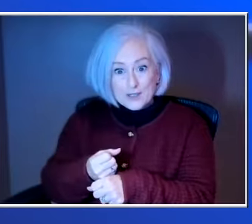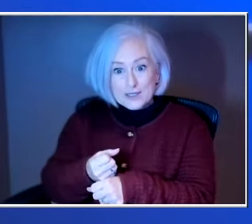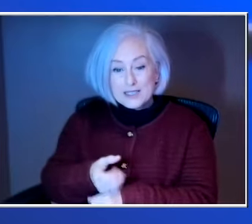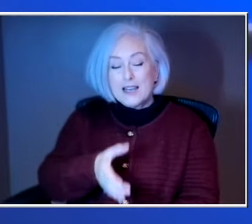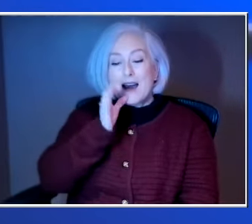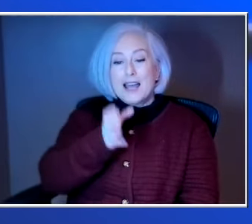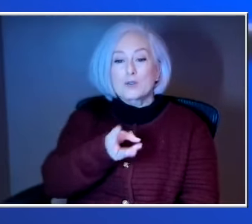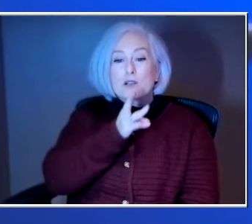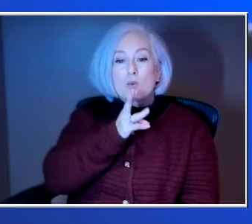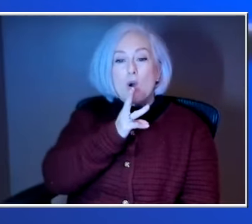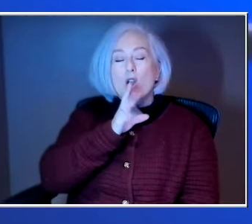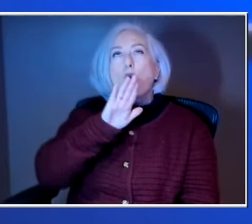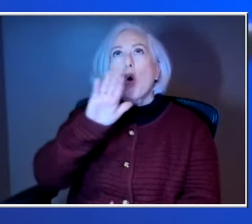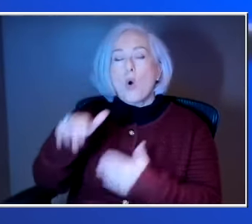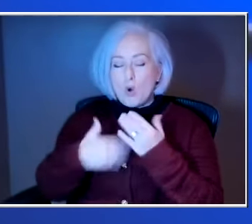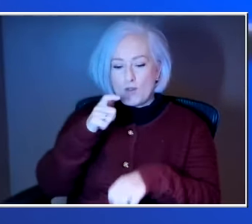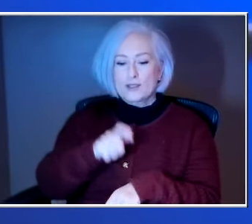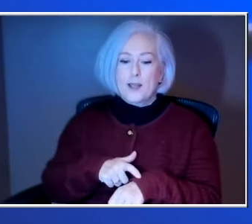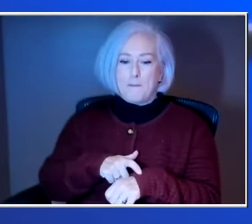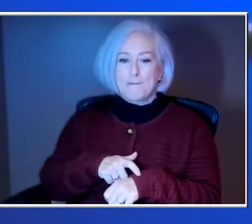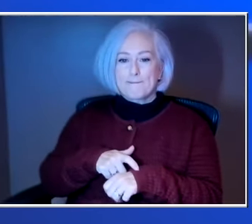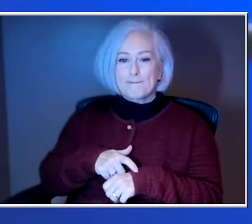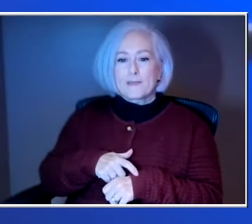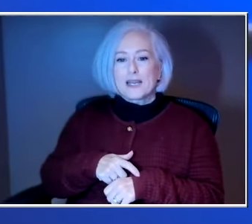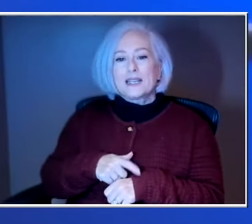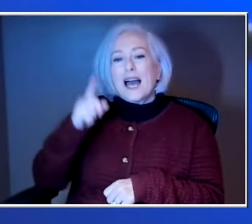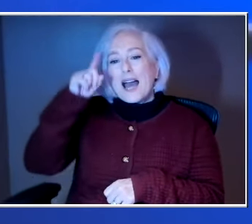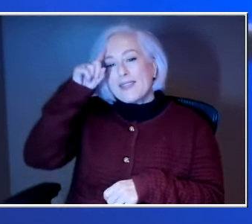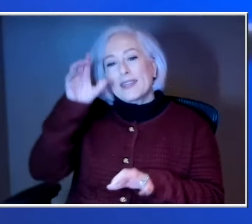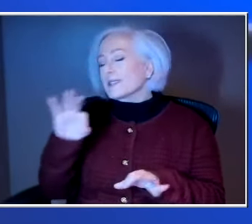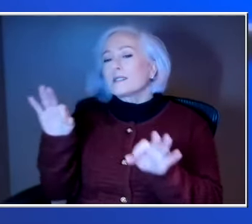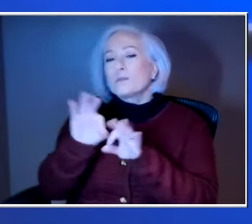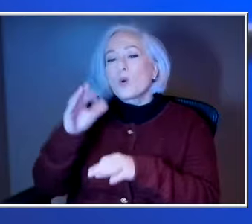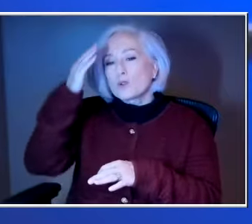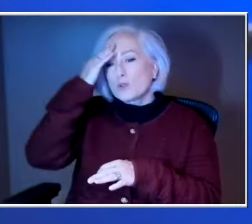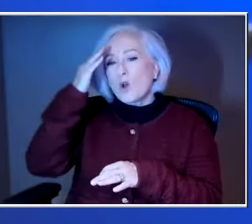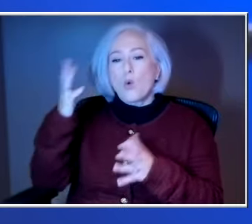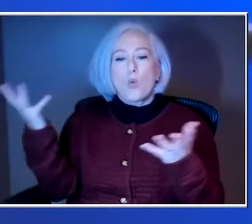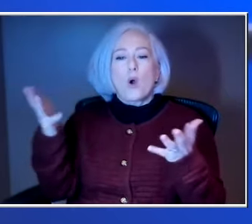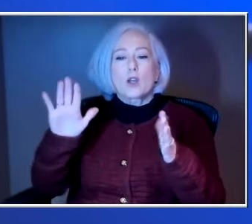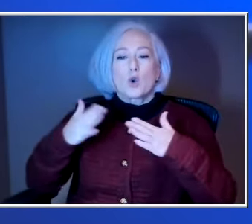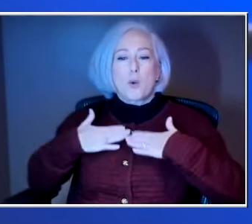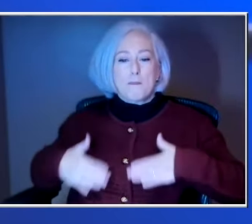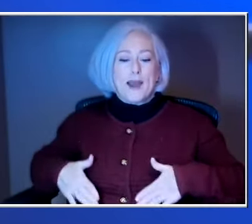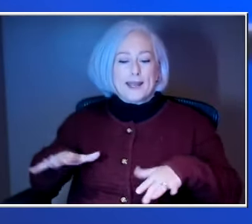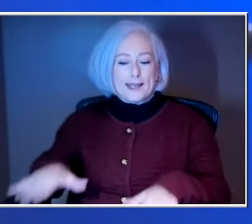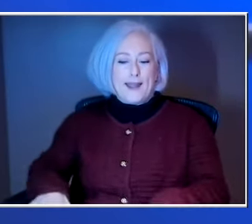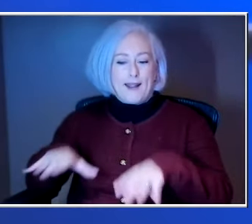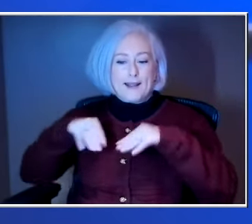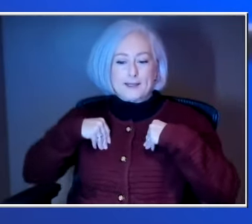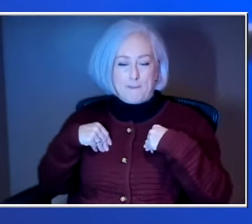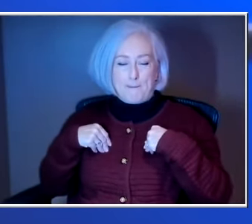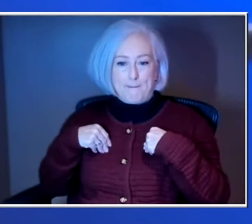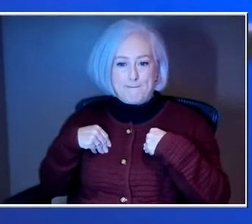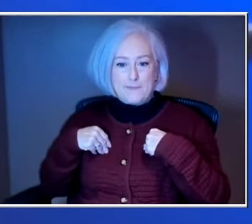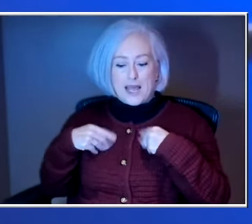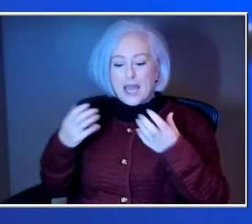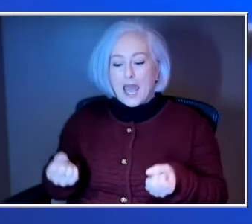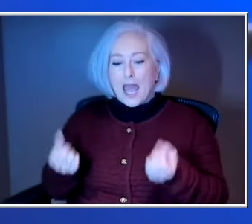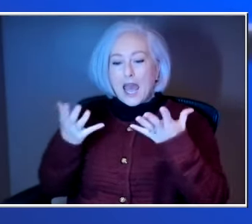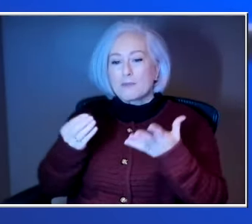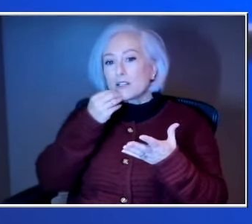And I think it's just knowing how much your body can take is another thing that you have to learn through this process, like how much food you can intake,